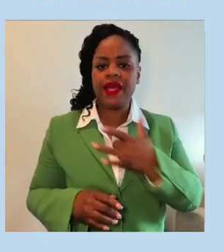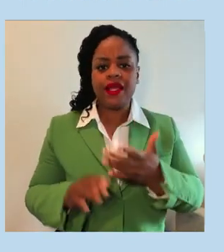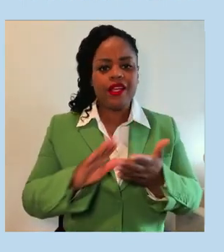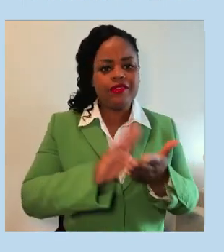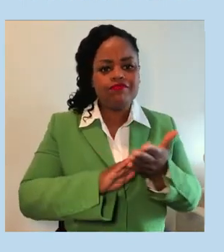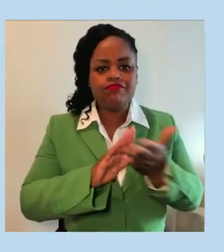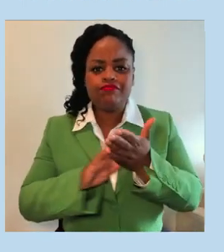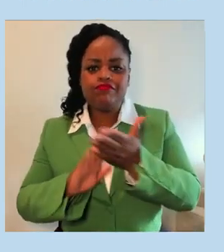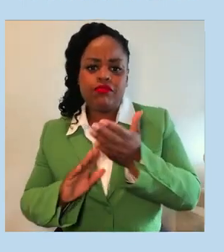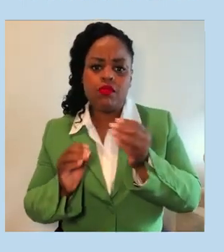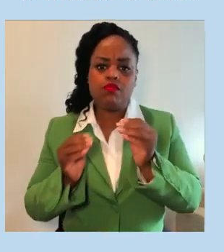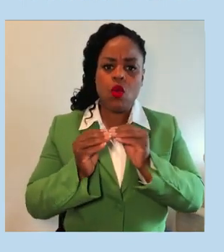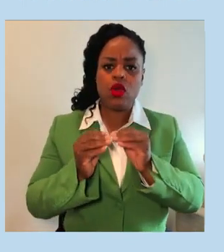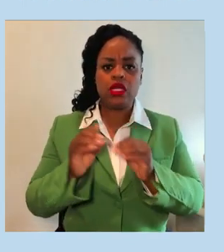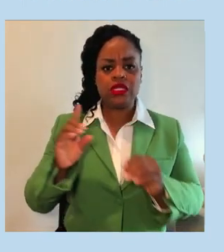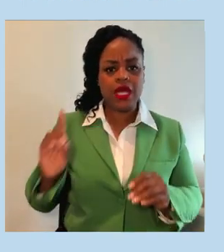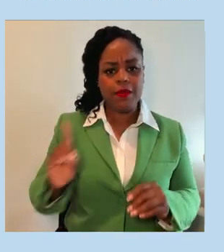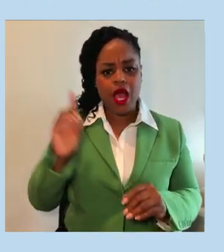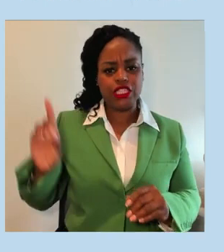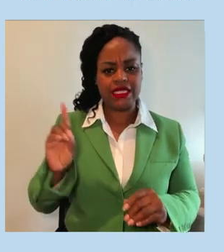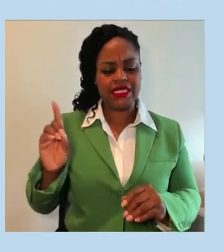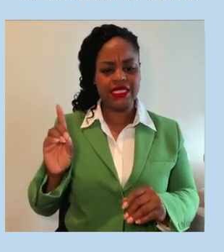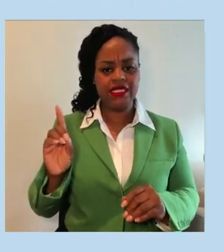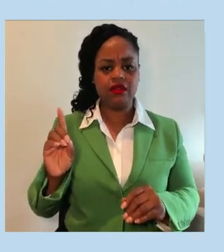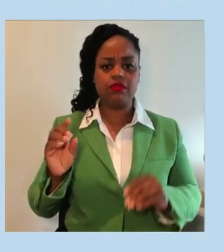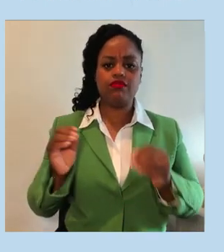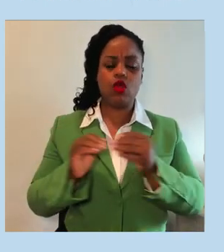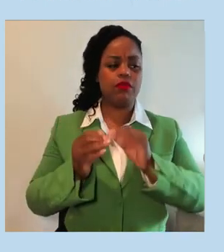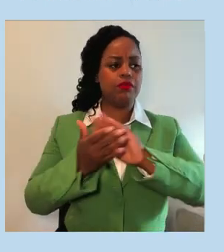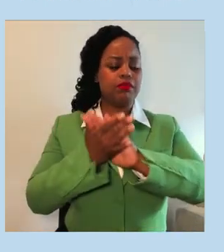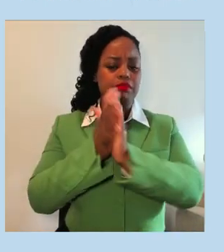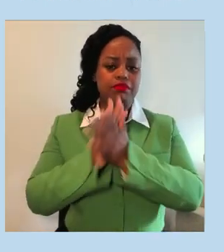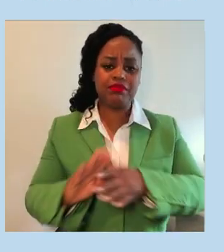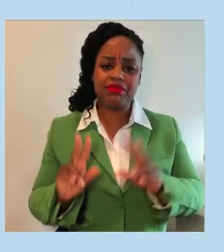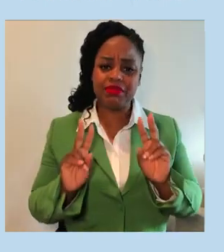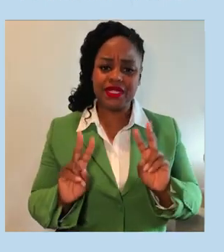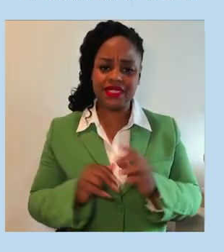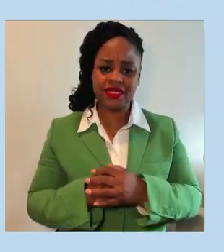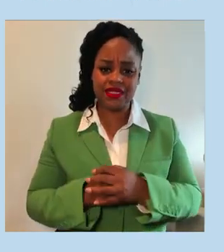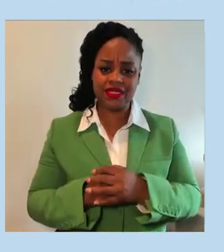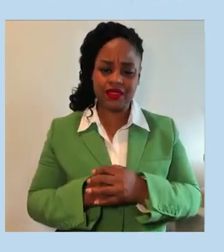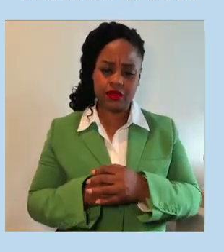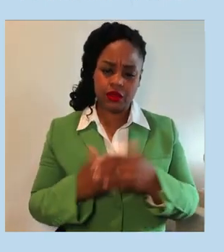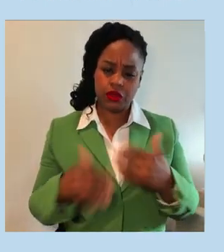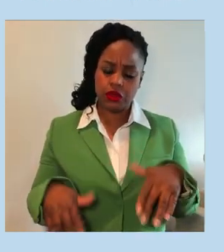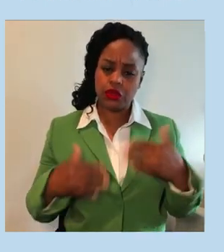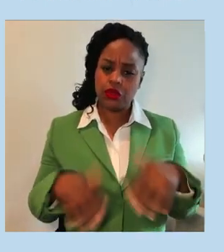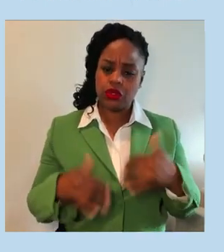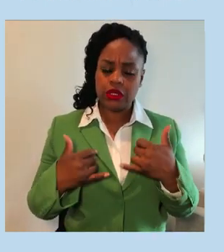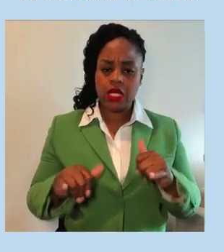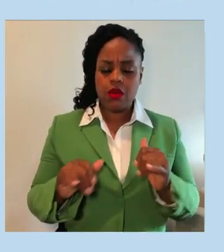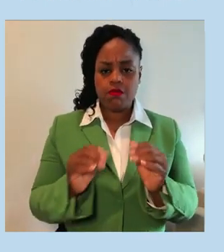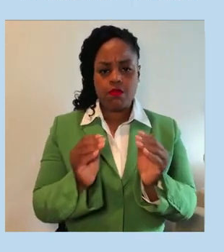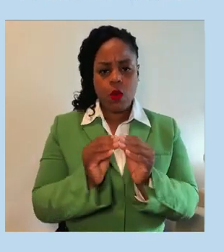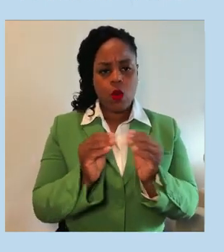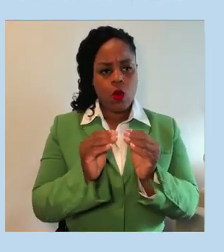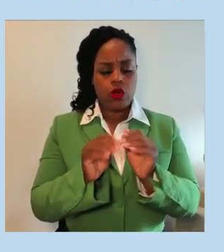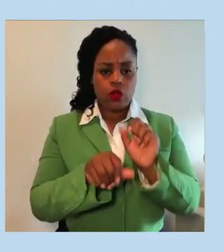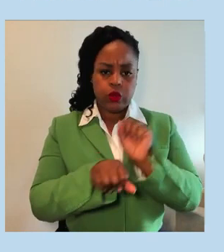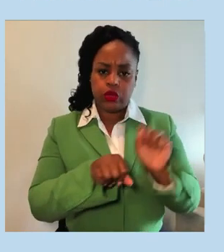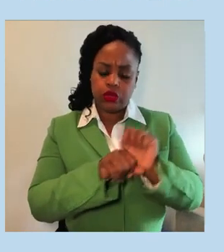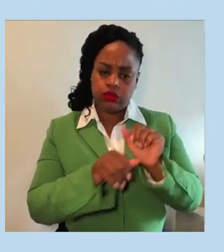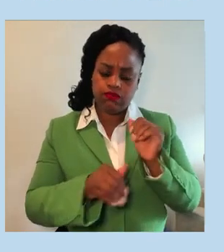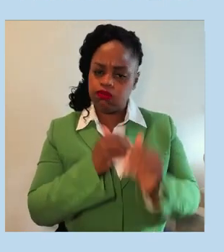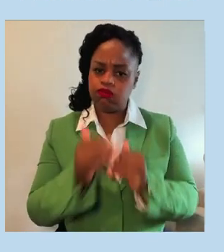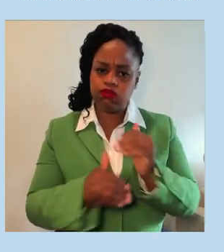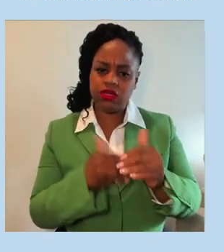critical to so much else that we want to achieve at home and around the world. Today, we'll celebrate the resilience of women who are driving progress